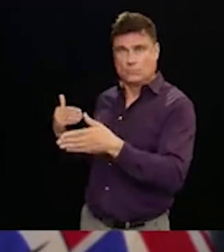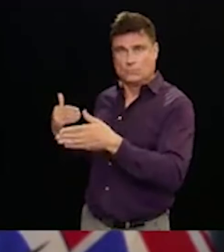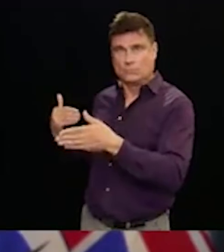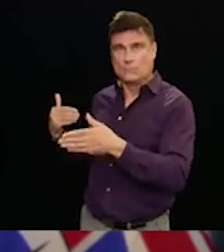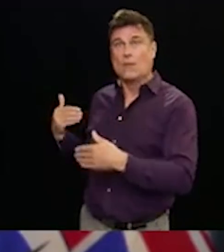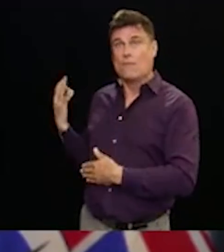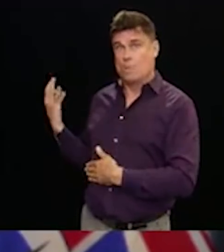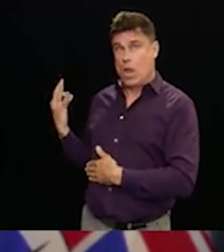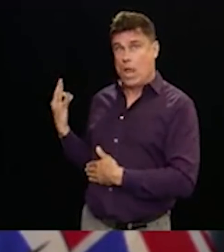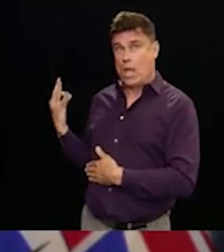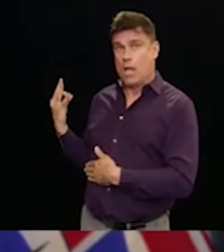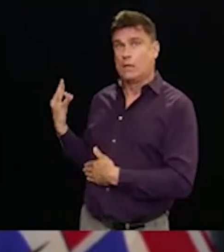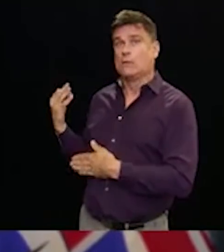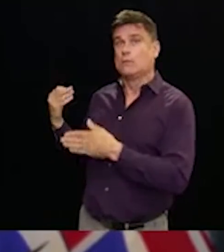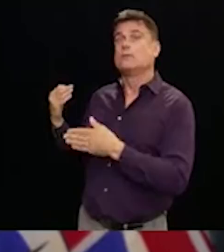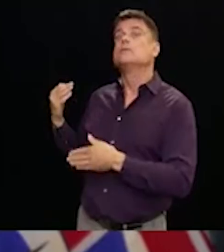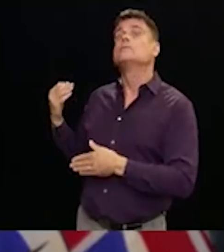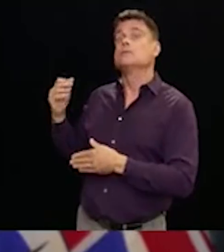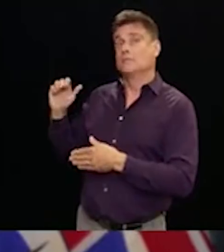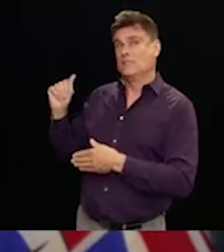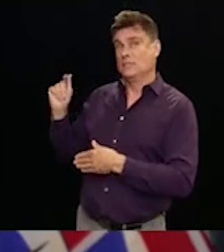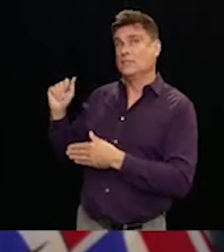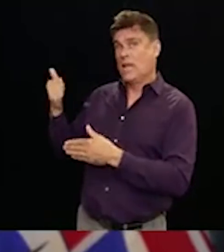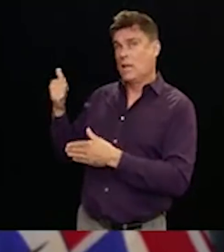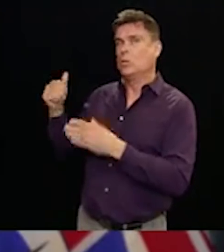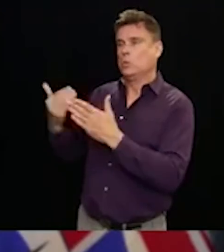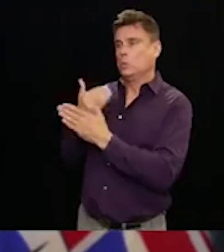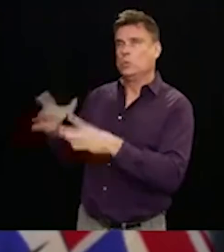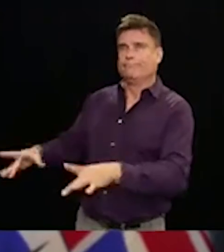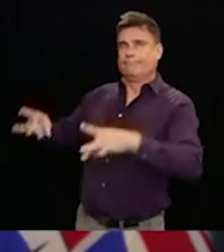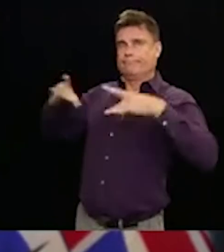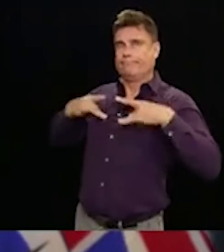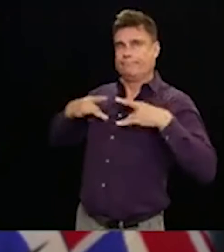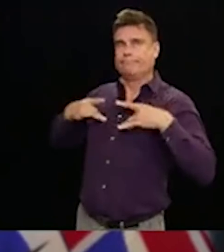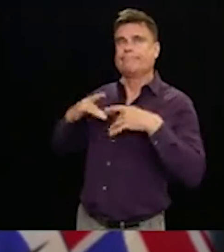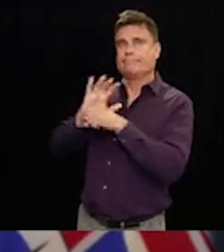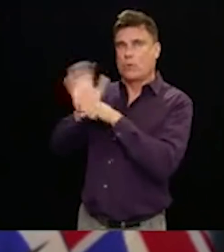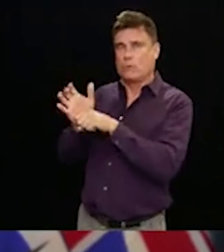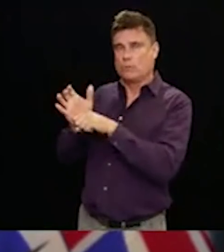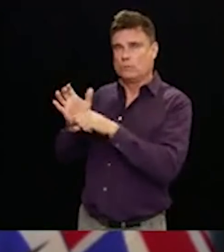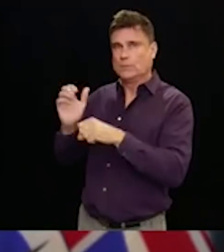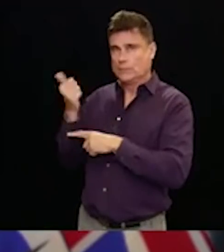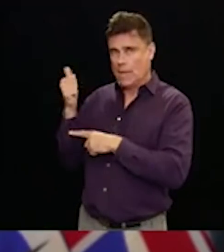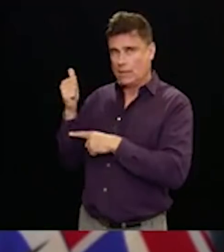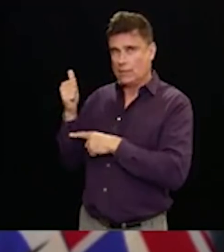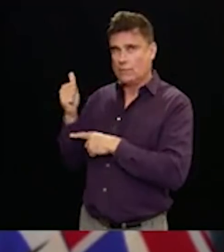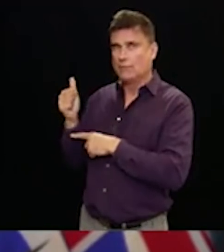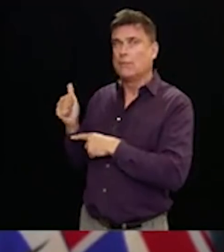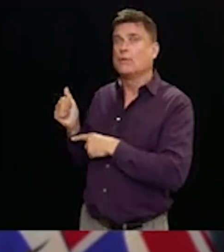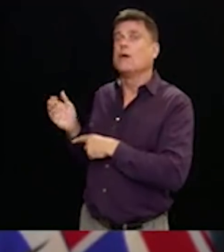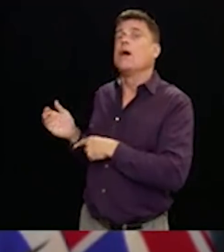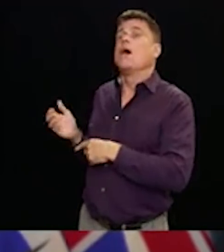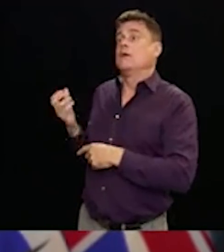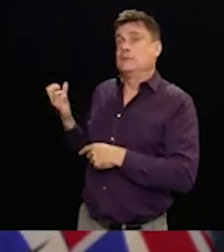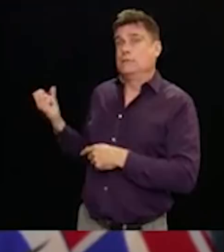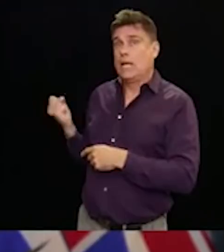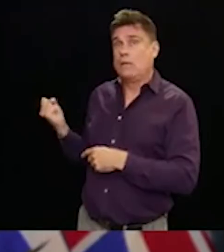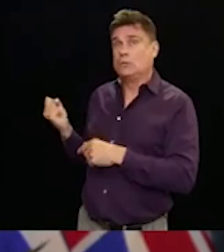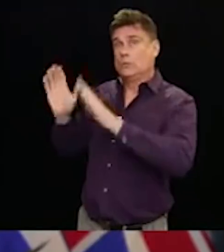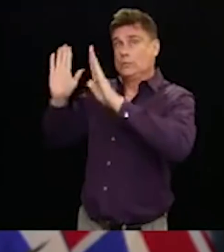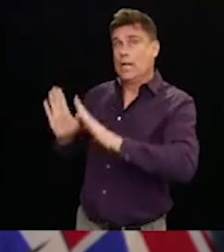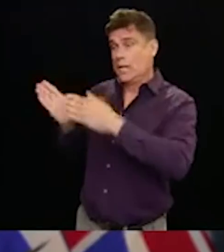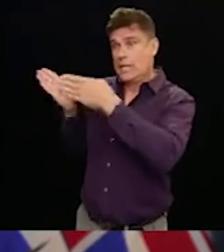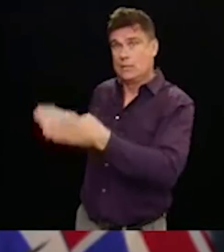between Friday and Saturday, we had 10 new people test positive for COVID-19 in British Columbia. From Saturday to Sunday,